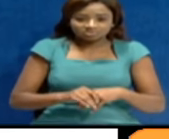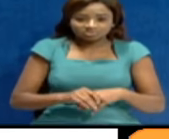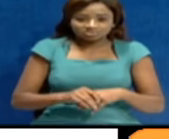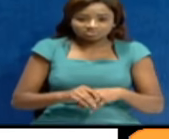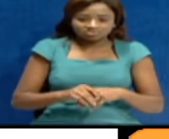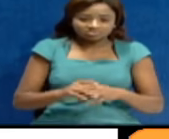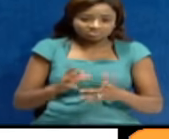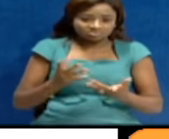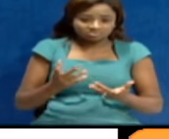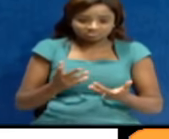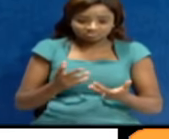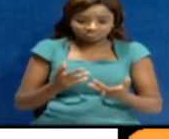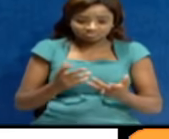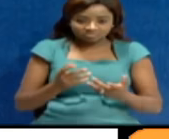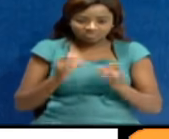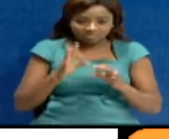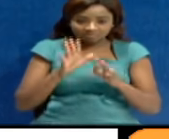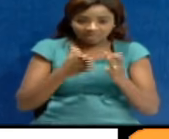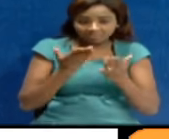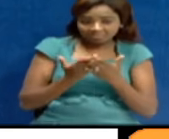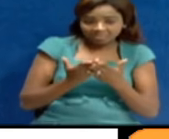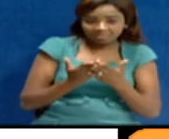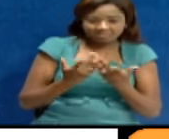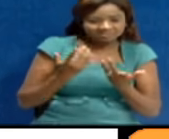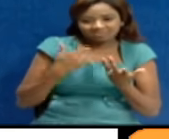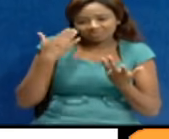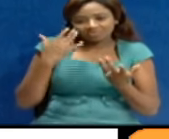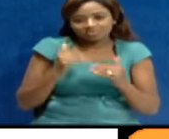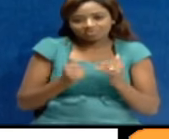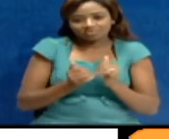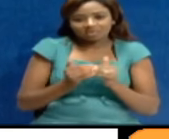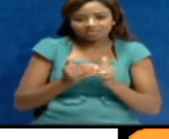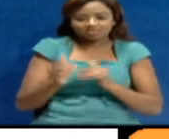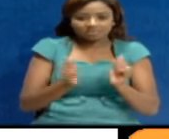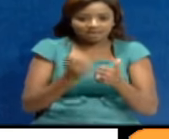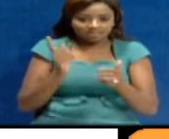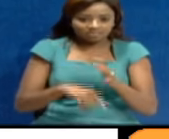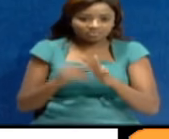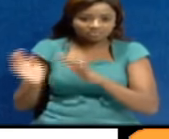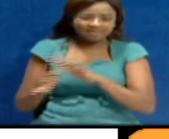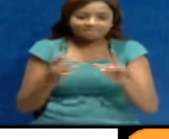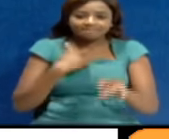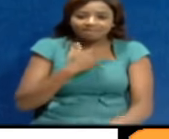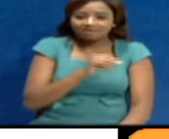We don't want to speculate on that. With their appeal, we cannot speak for it. Okay, and before I allow Okiya to come in, let me ask you one last question here,